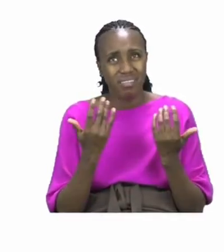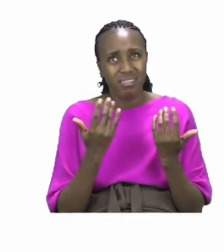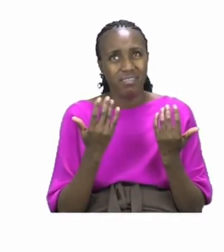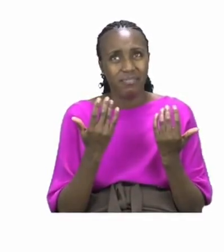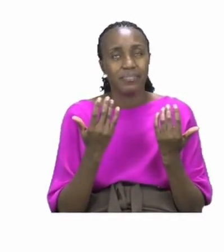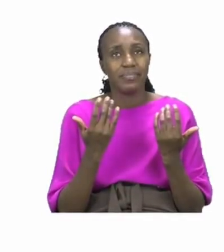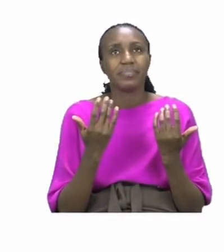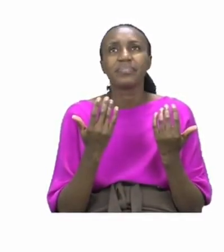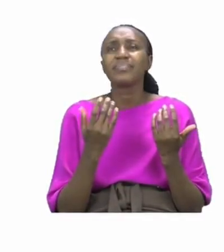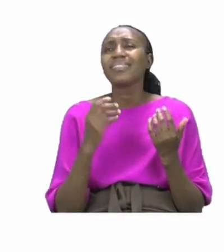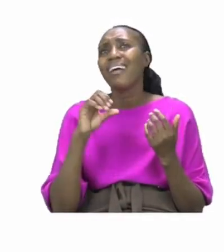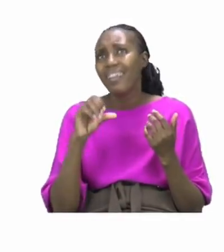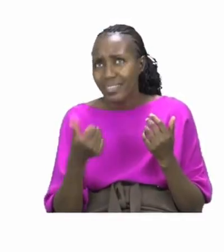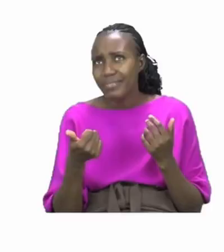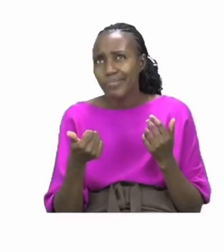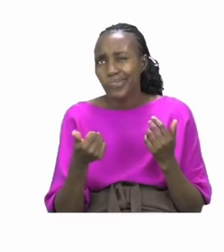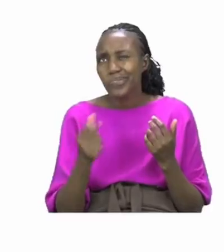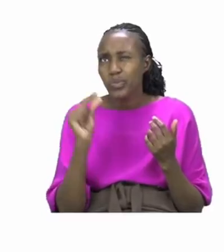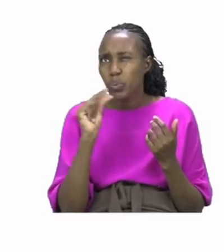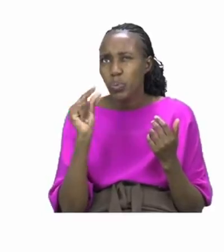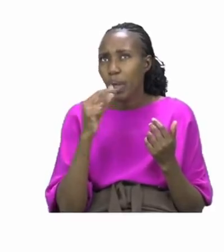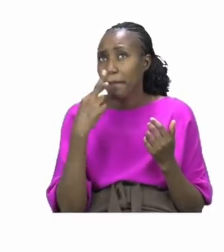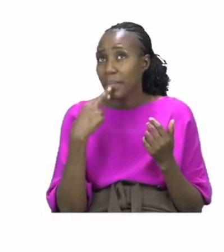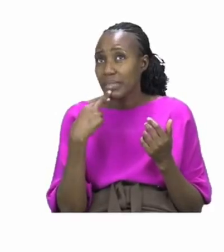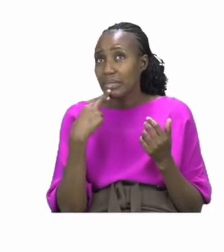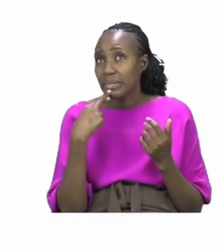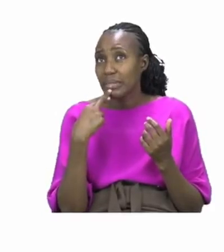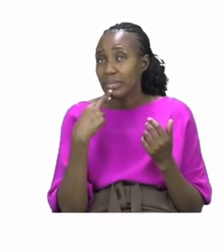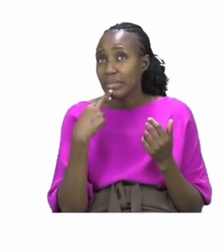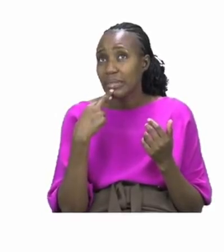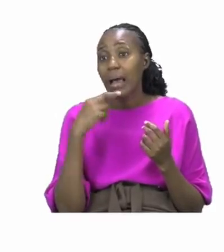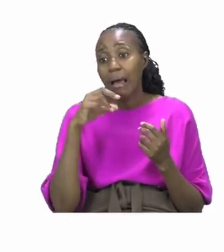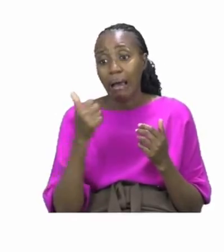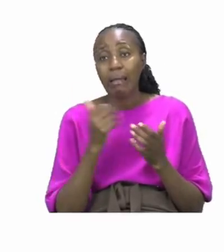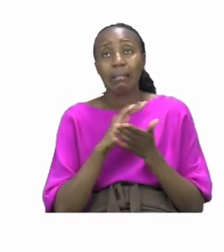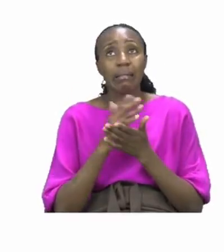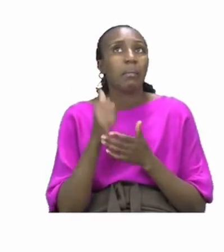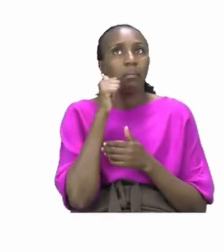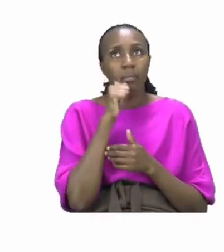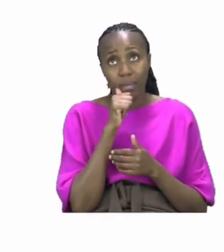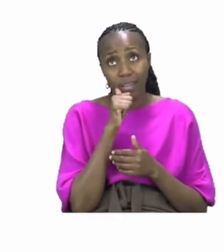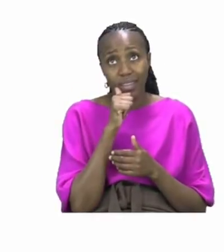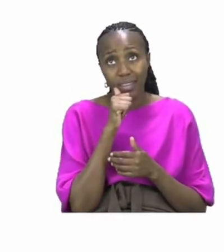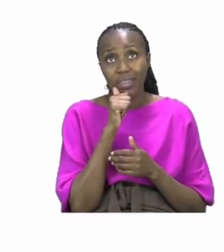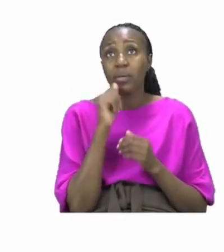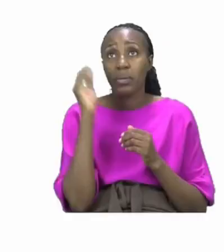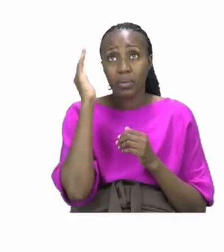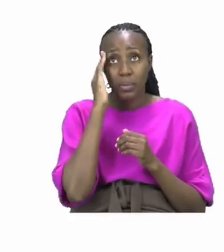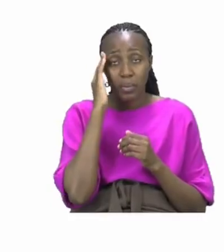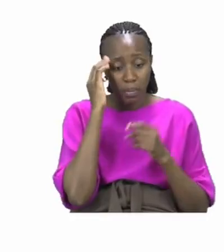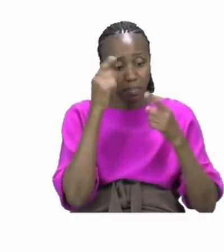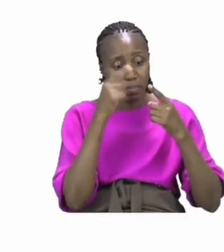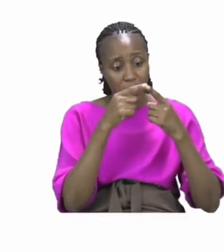color, and then others can be a little bit red with some yellow. So now that you know your